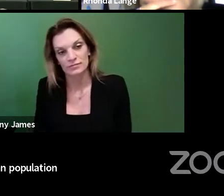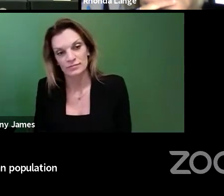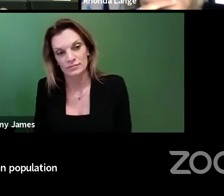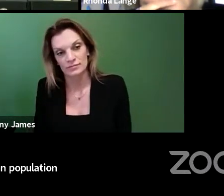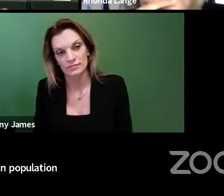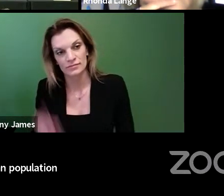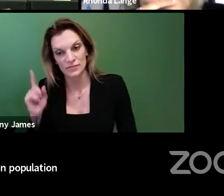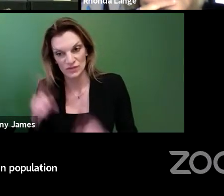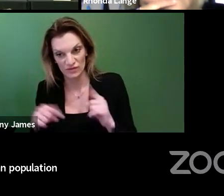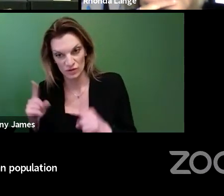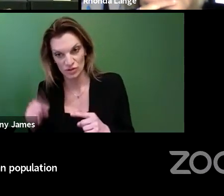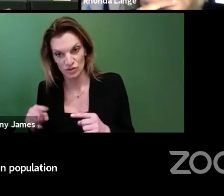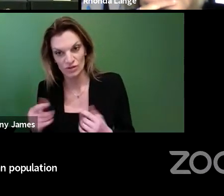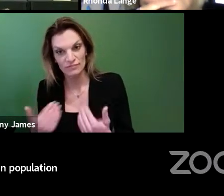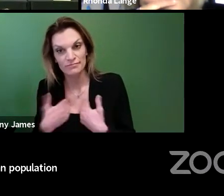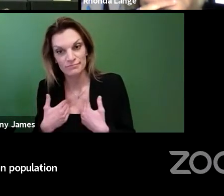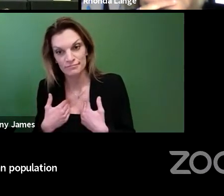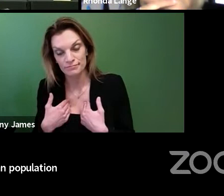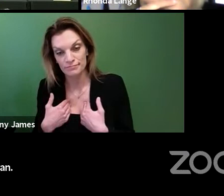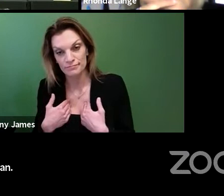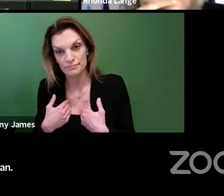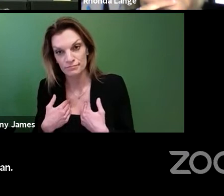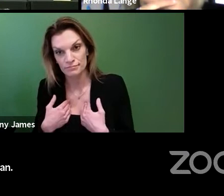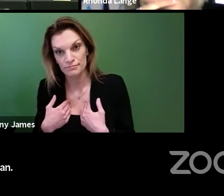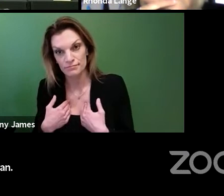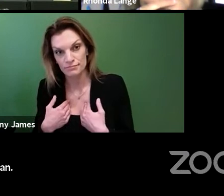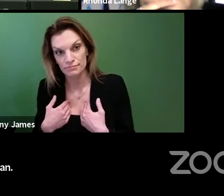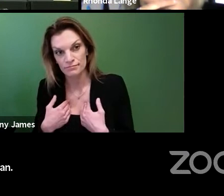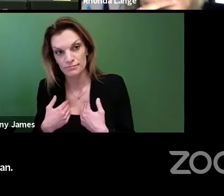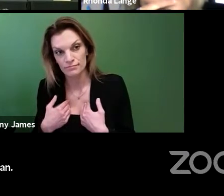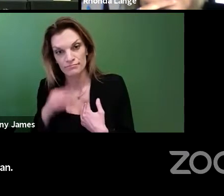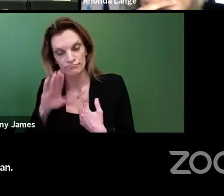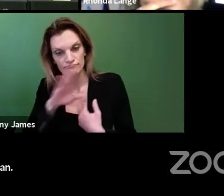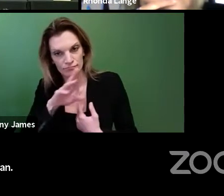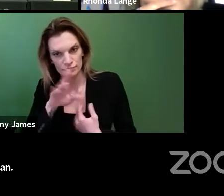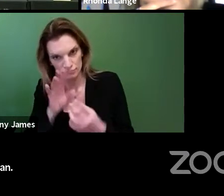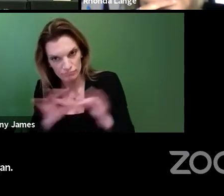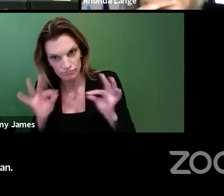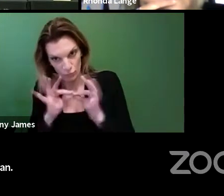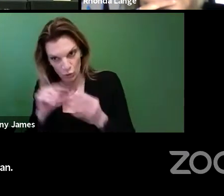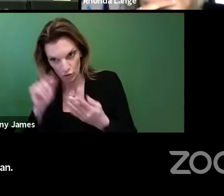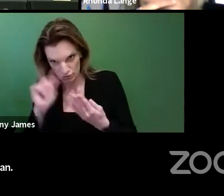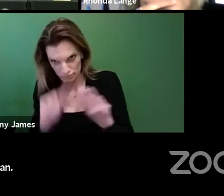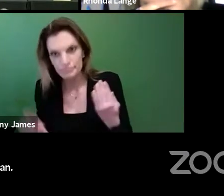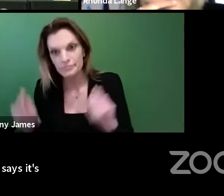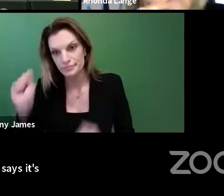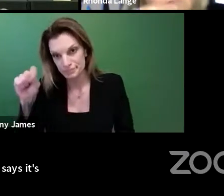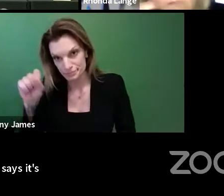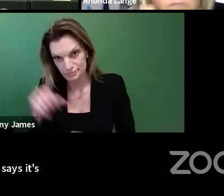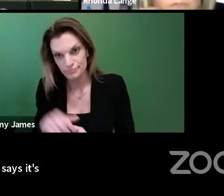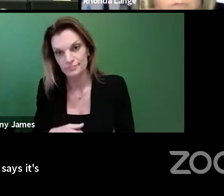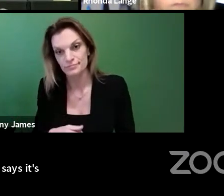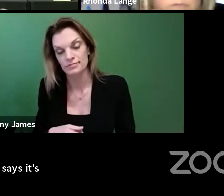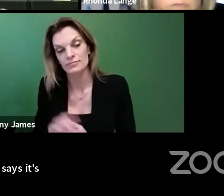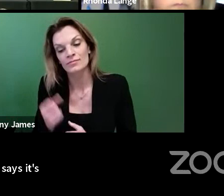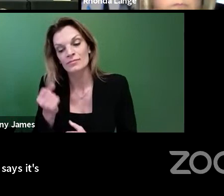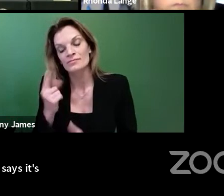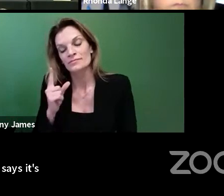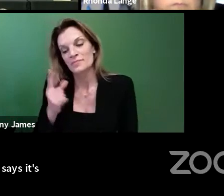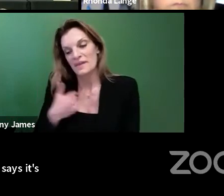Diversity, of course, has its tributes, but you know, also there's a sense